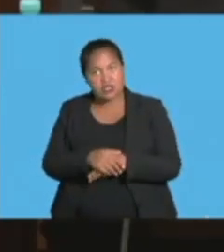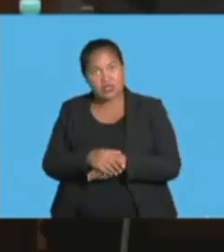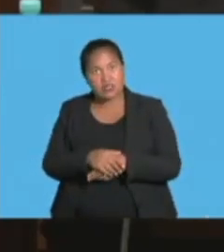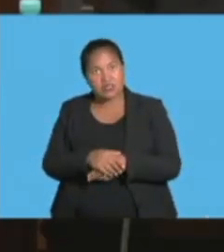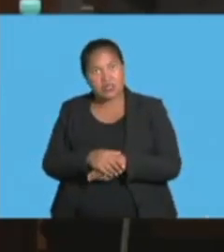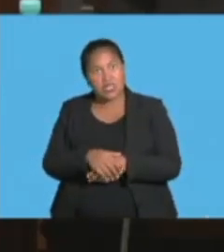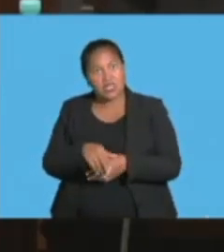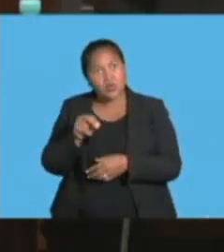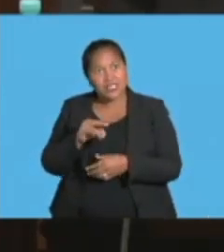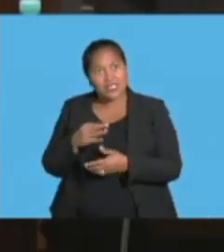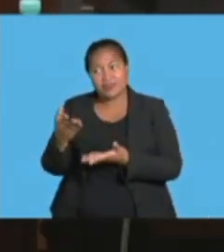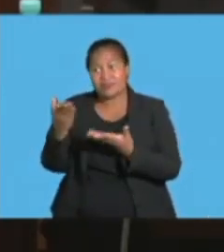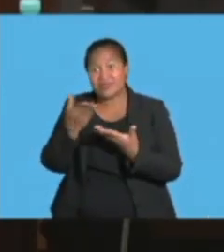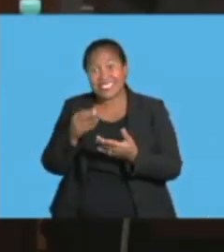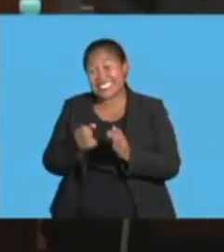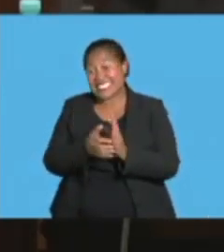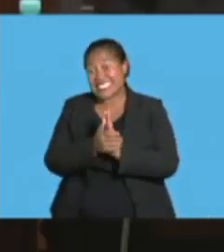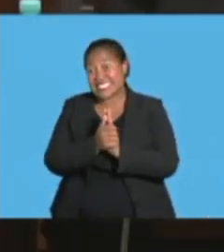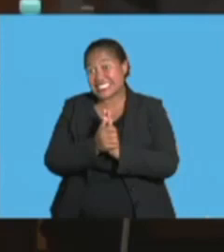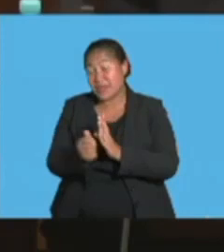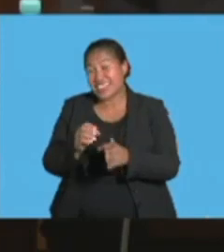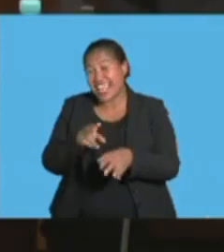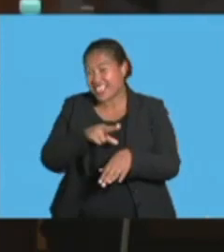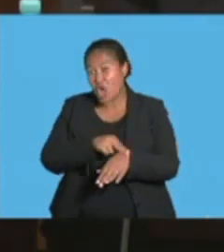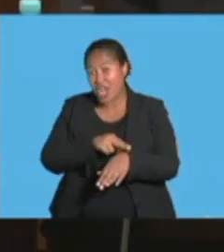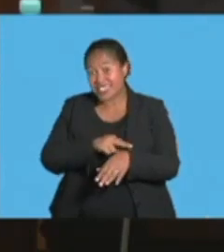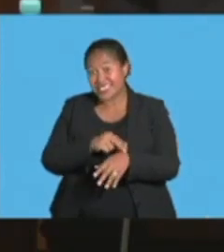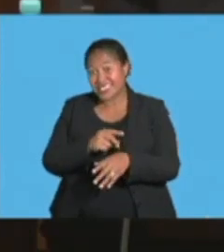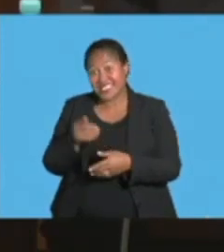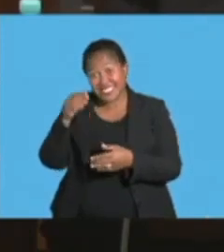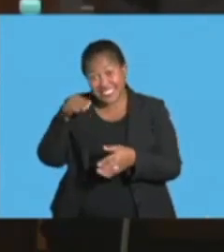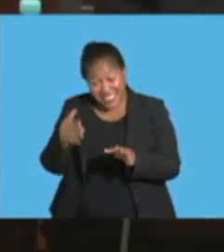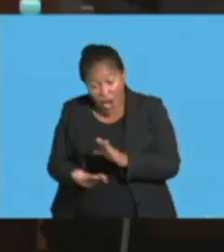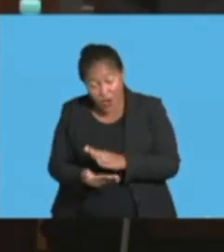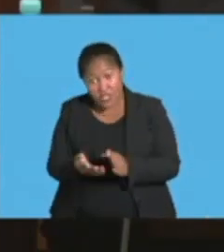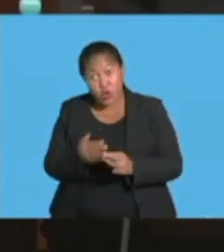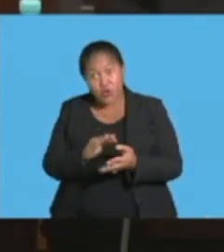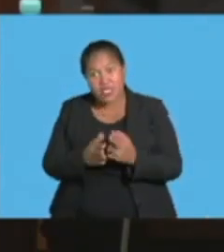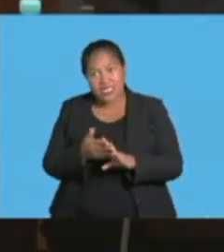services right down to the community so it's available at the point of contact.